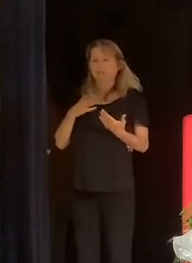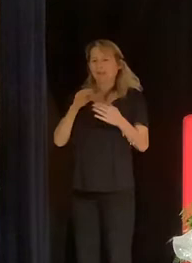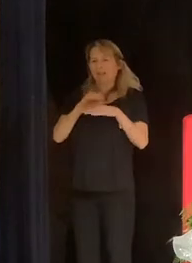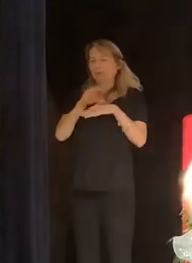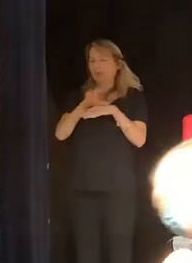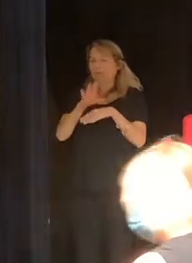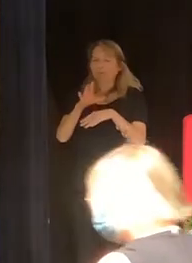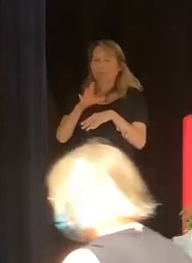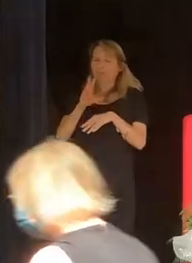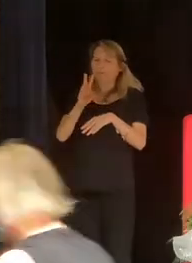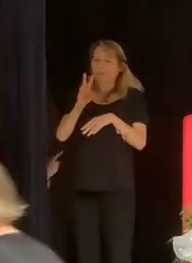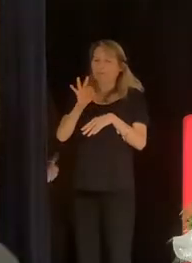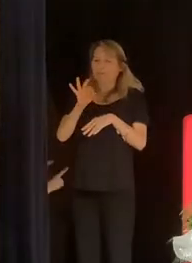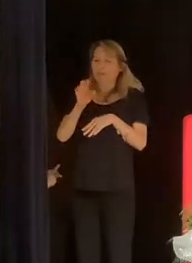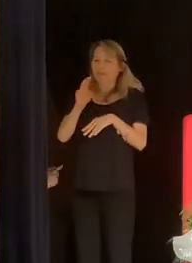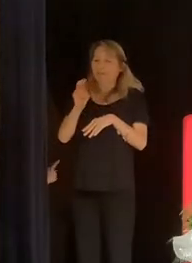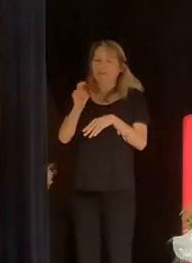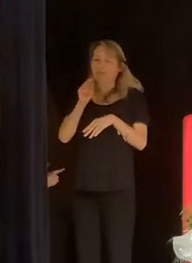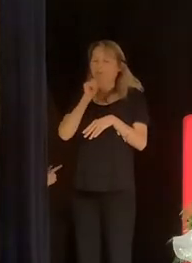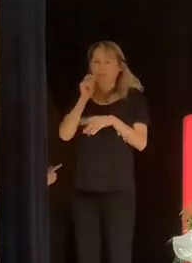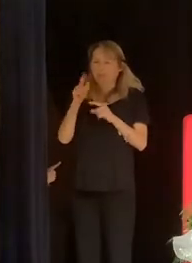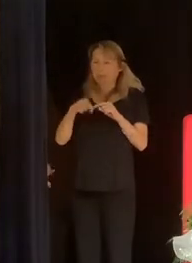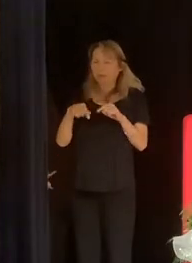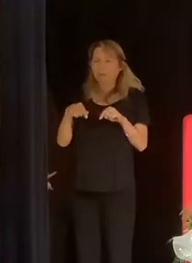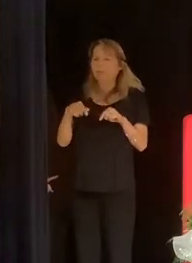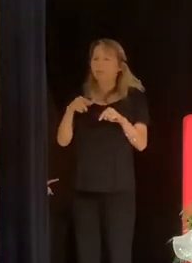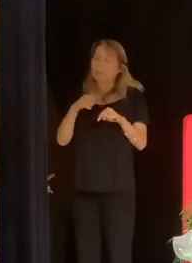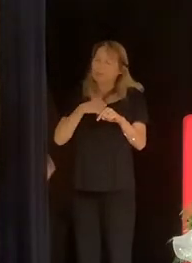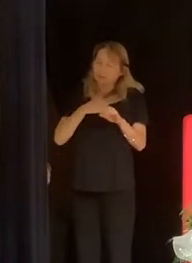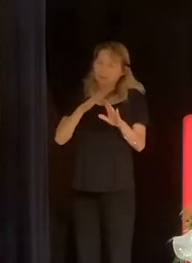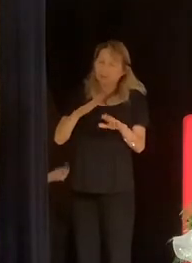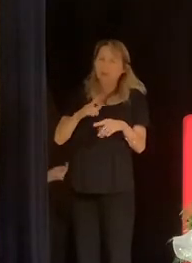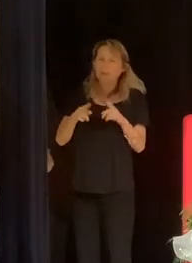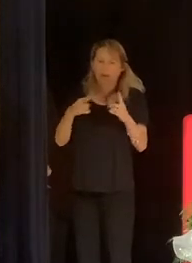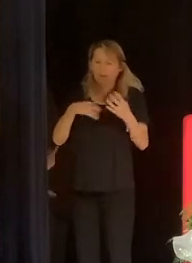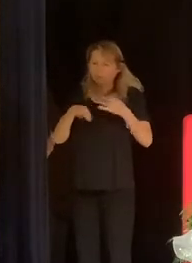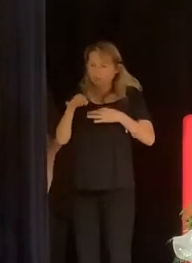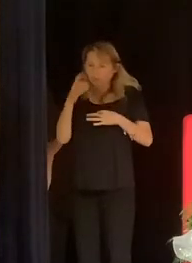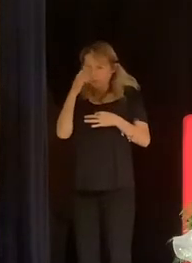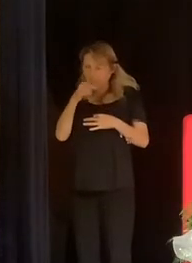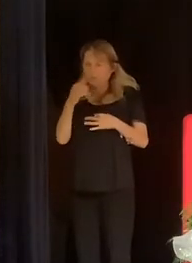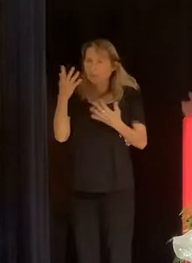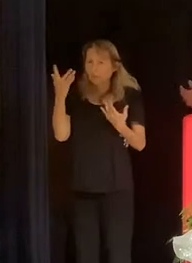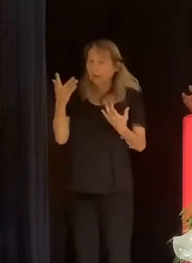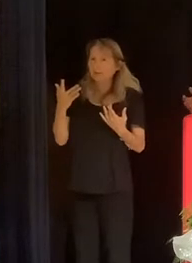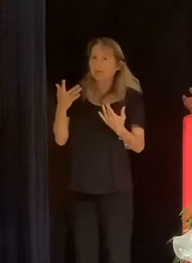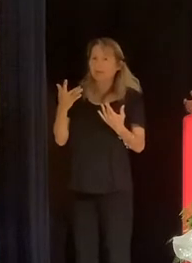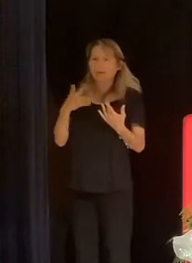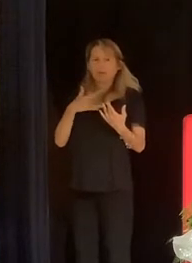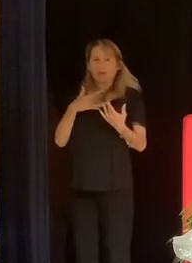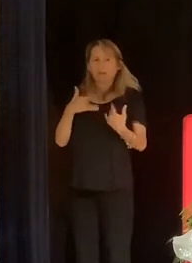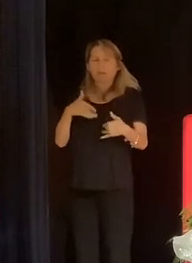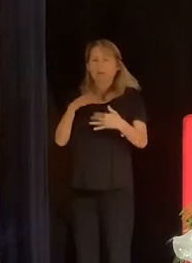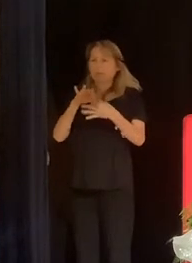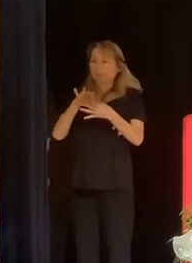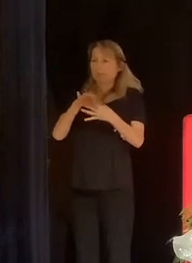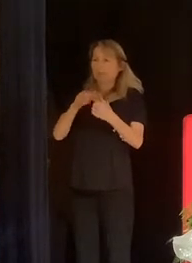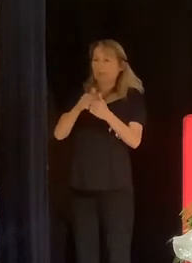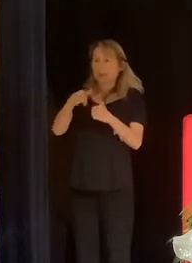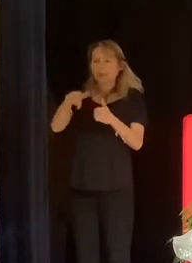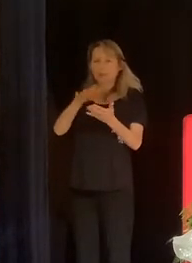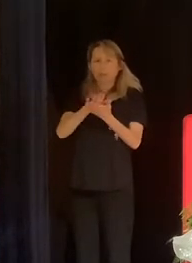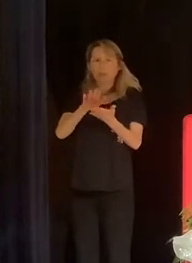wishes he could be here, but he sends me in his stead, in part because of a connection that I have to this